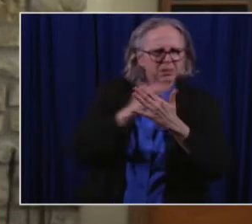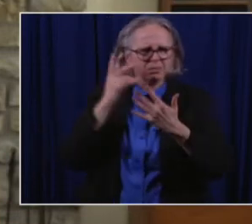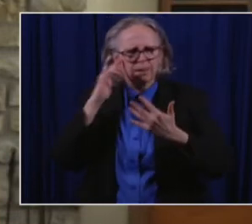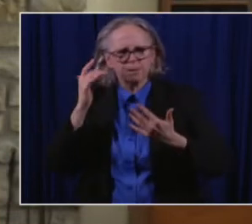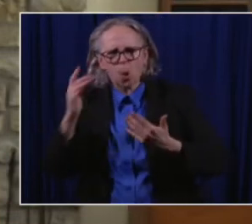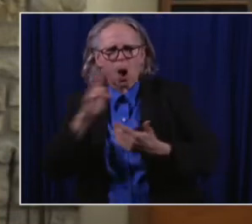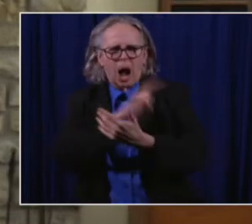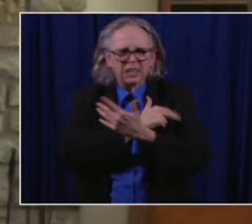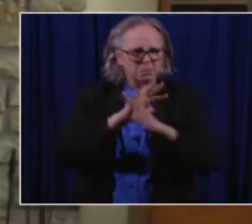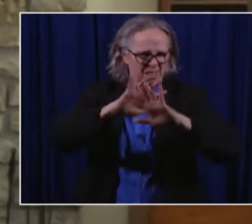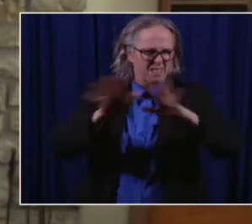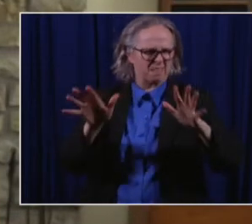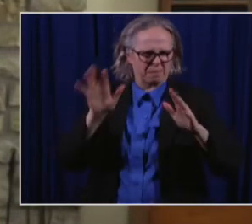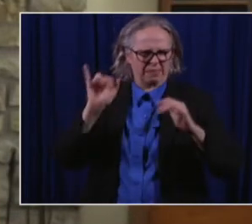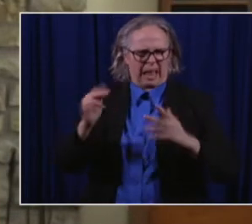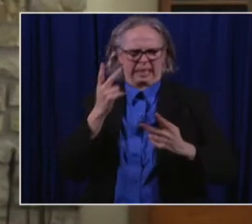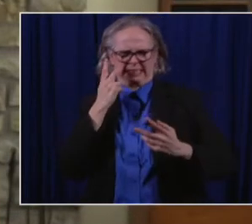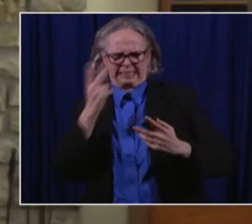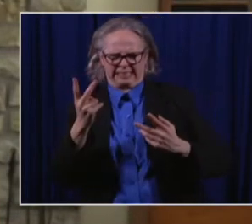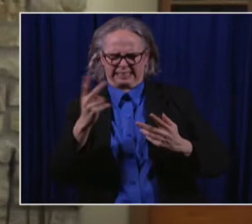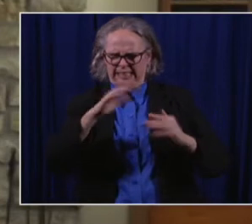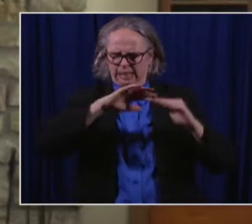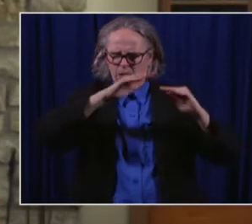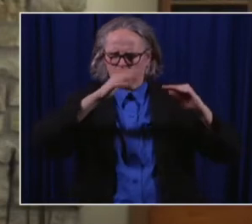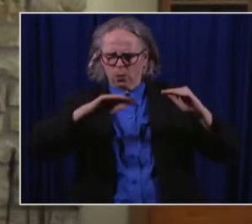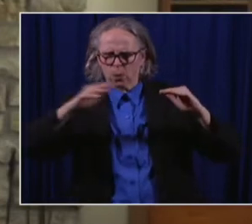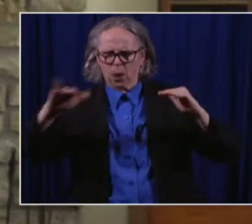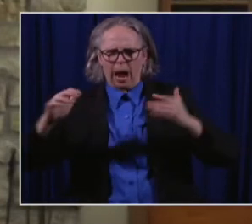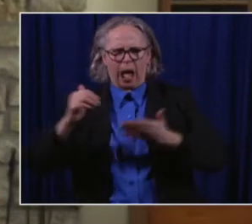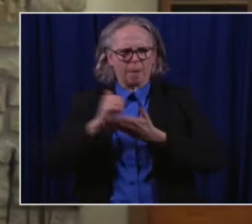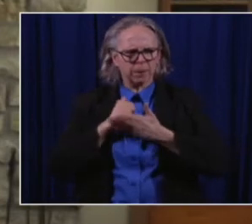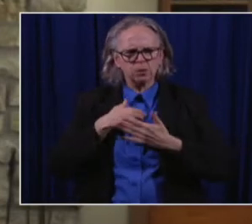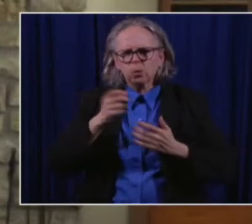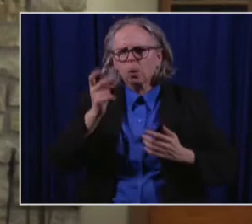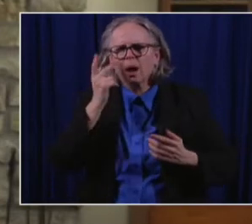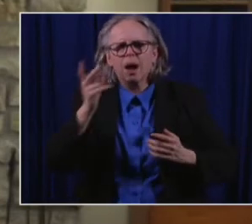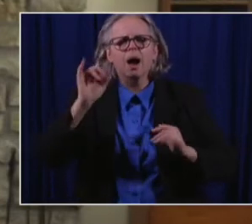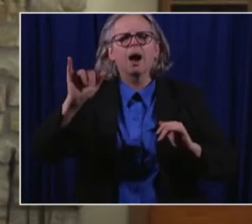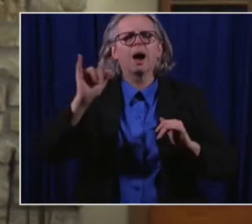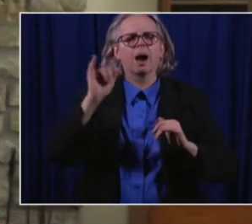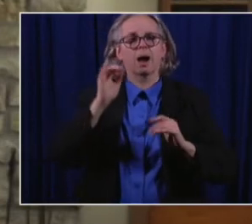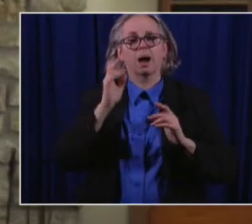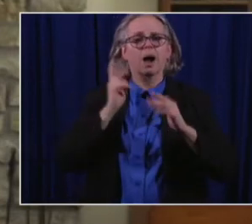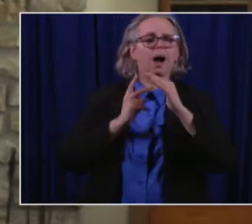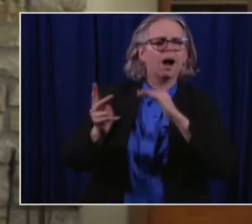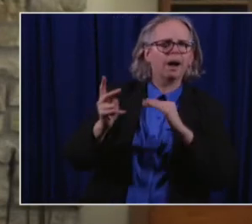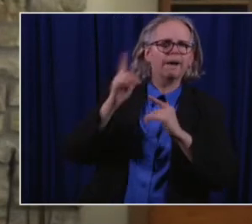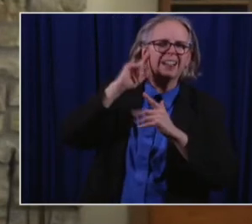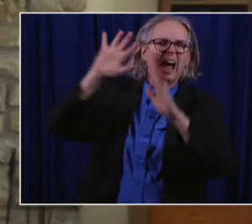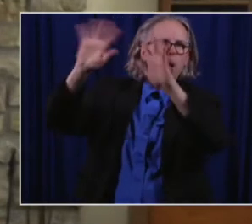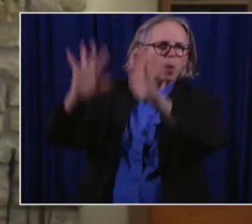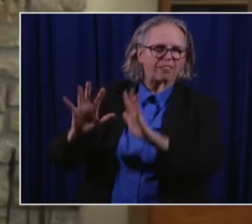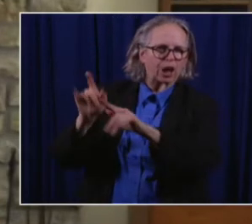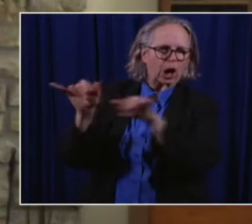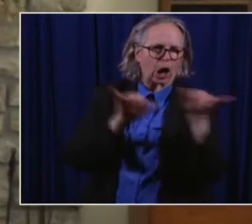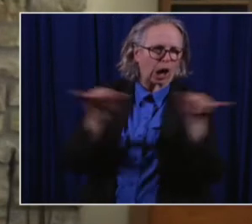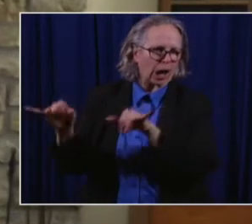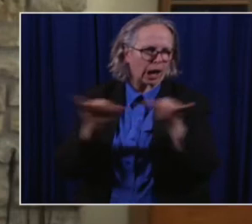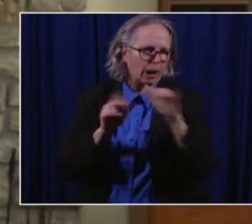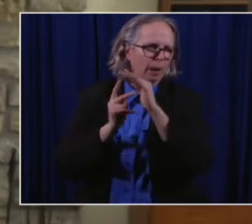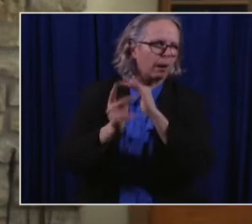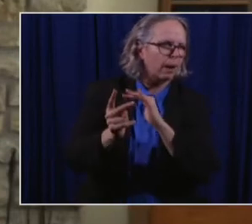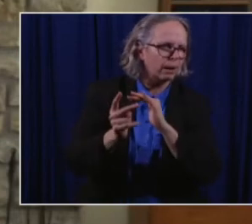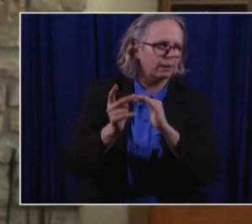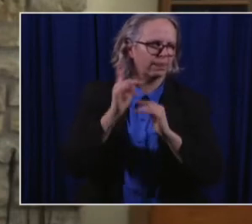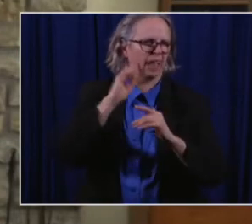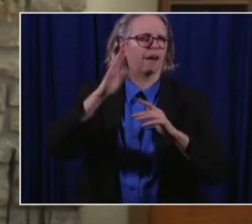very helpful information to tell us that a storm might be coming. However, today we are in a storm, and